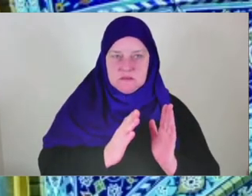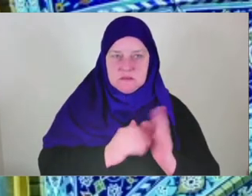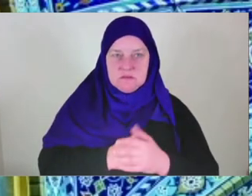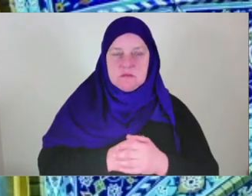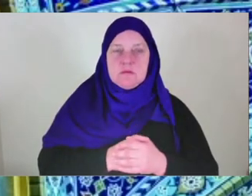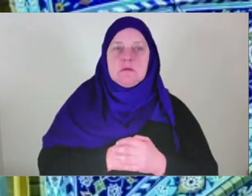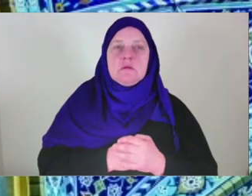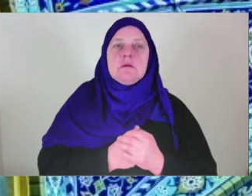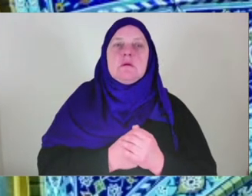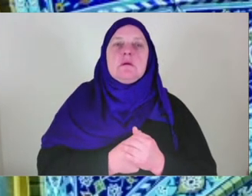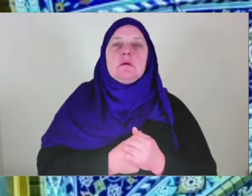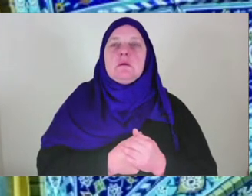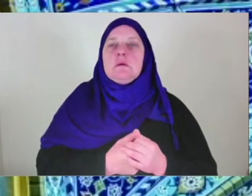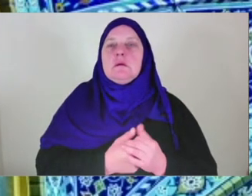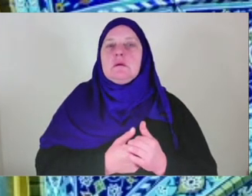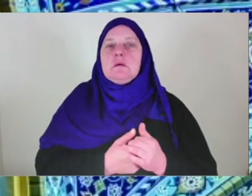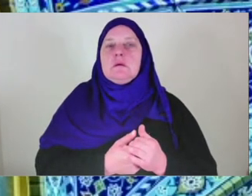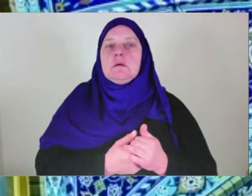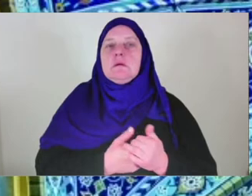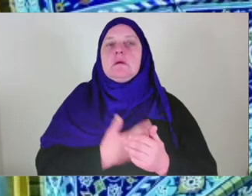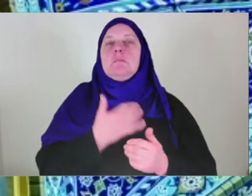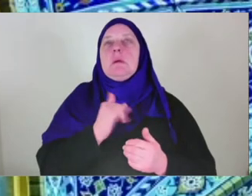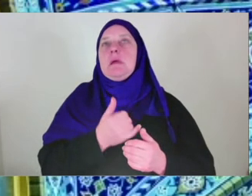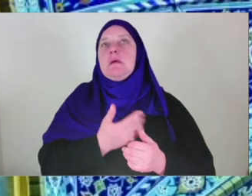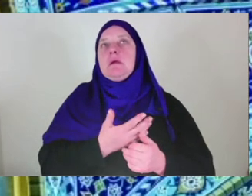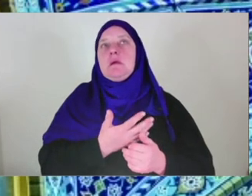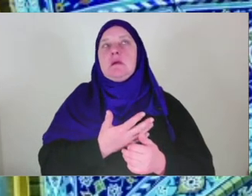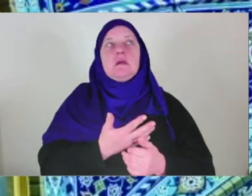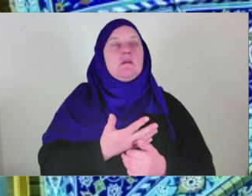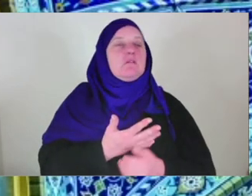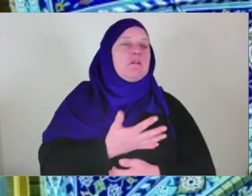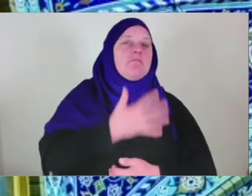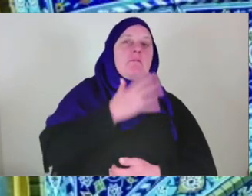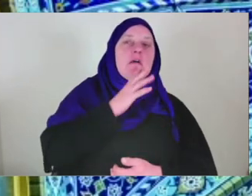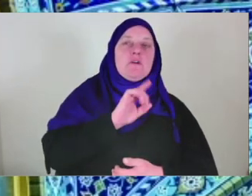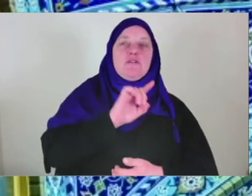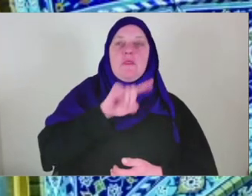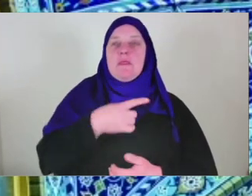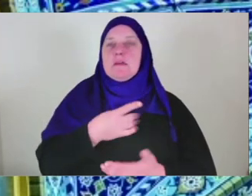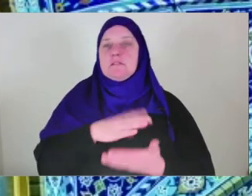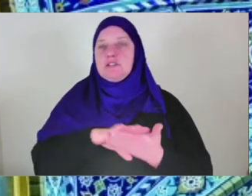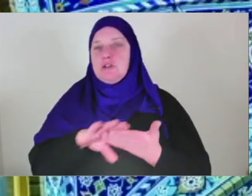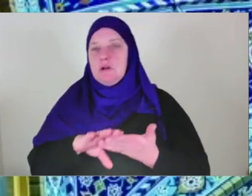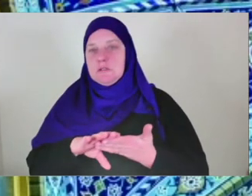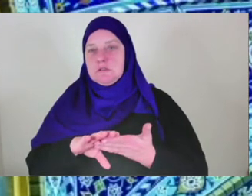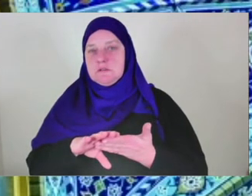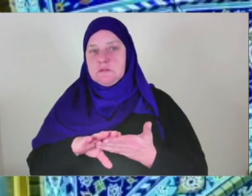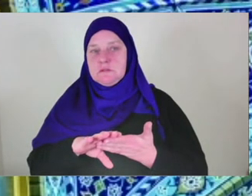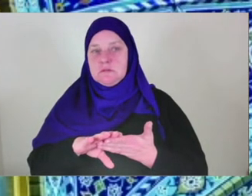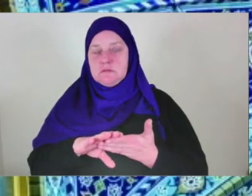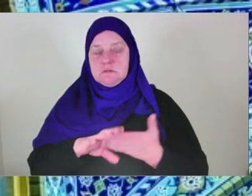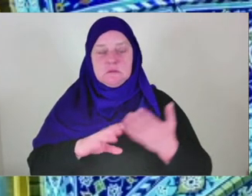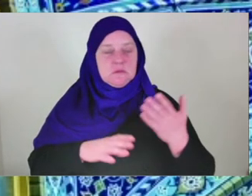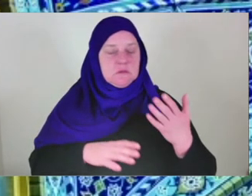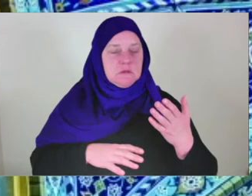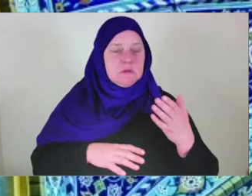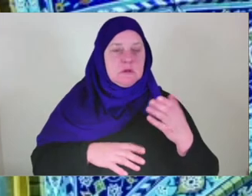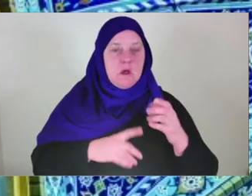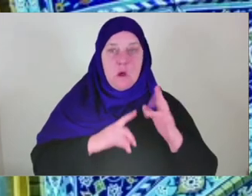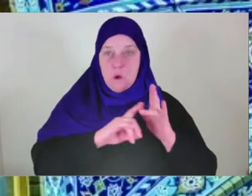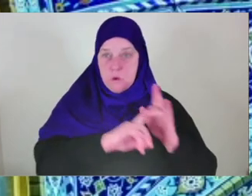you've got the mortgage for $500,000. Your income this year is, like what Sheikh mentioned, $40,000.